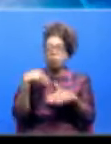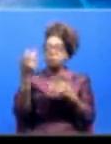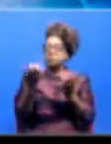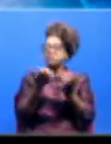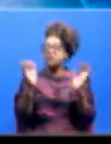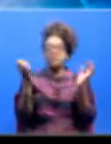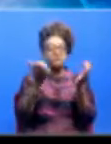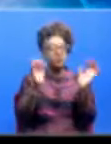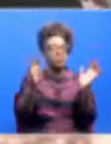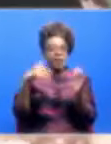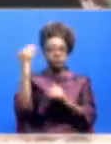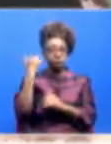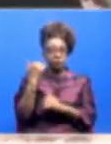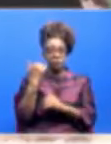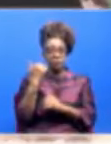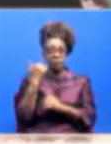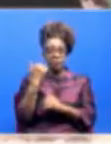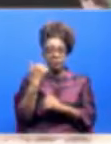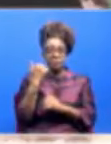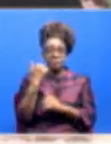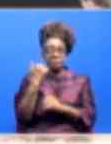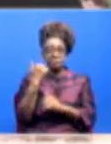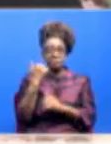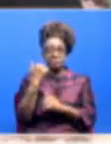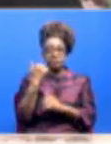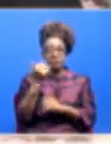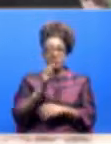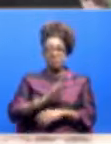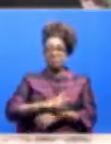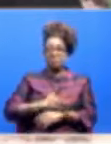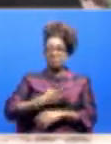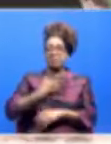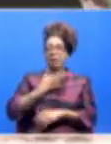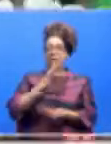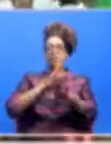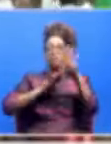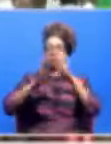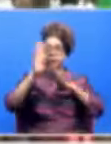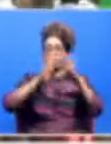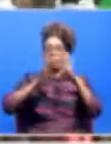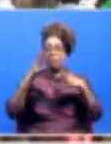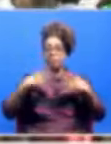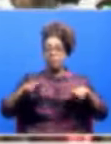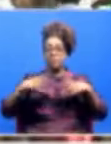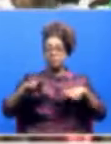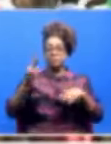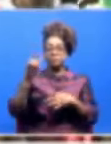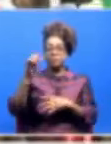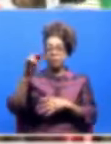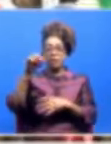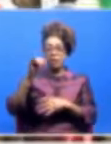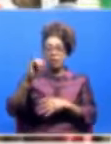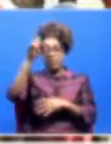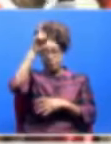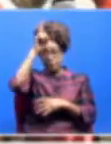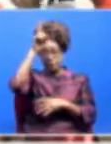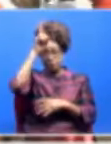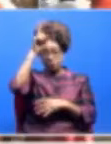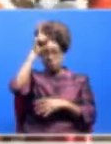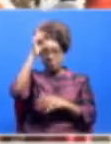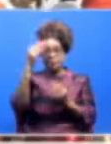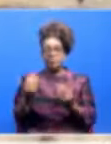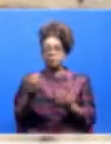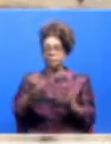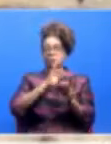courts. Out of anger and frustration, these residents of Kangai village in Mwea West sub-county